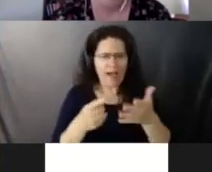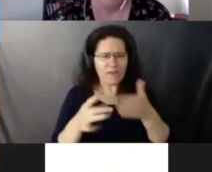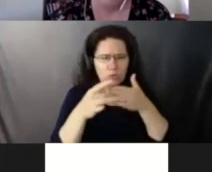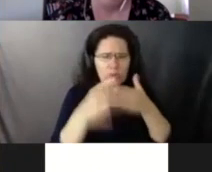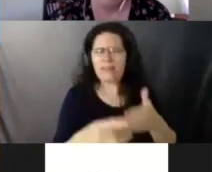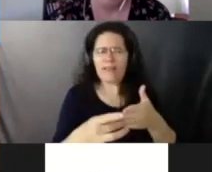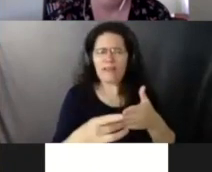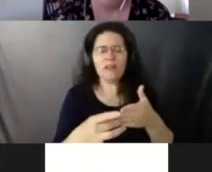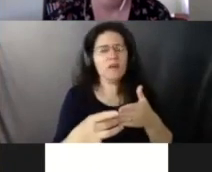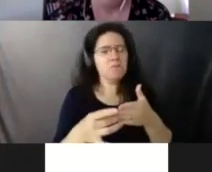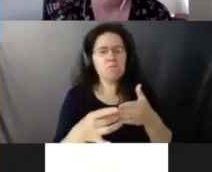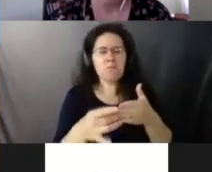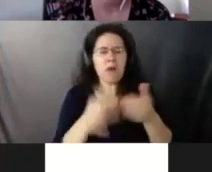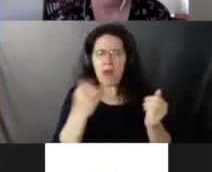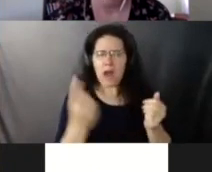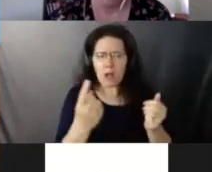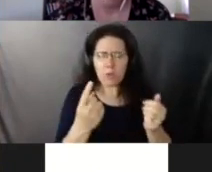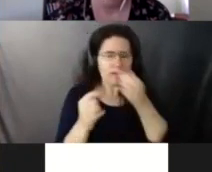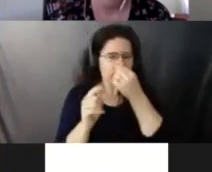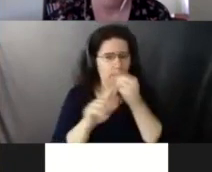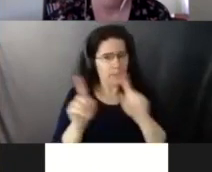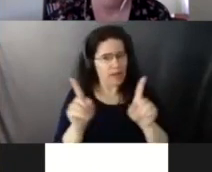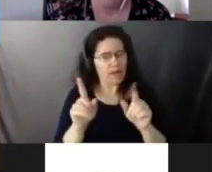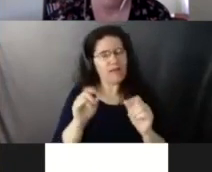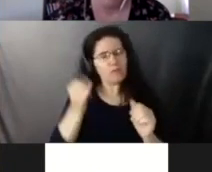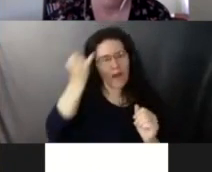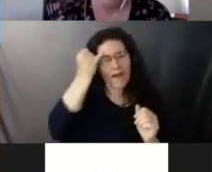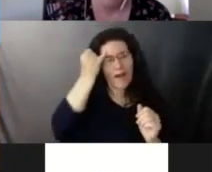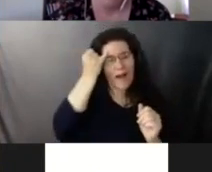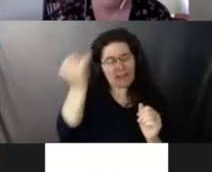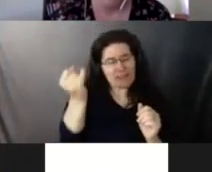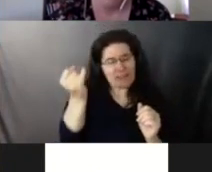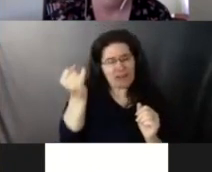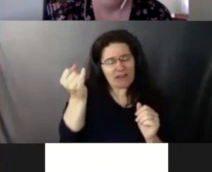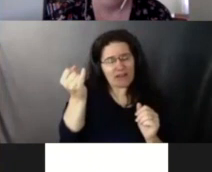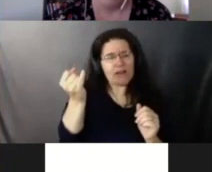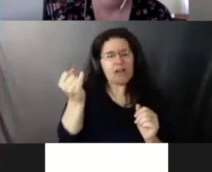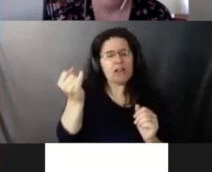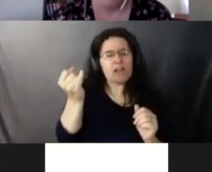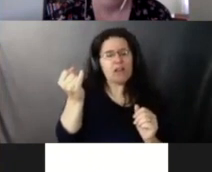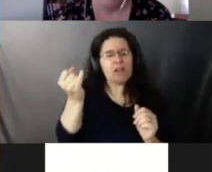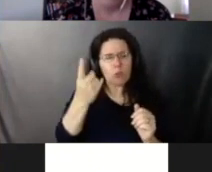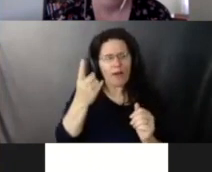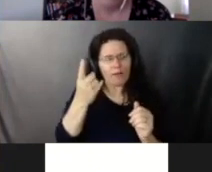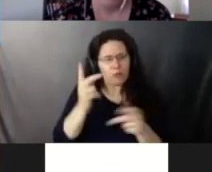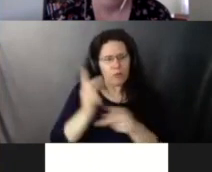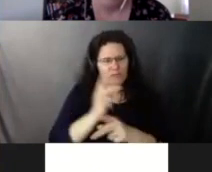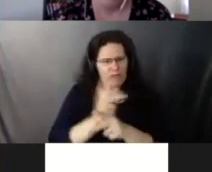an idea, never put down your idea, never ignore your idea. You just have to work on.